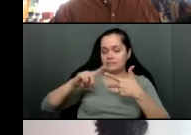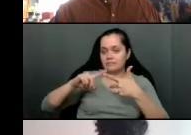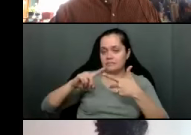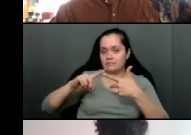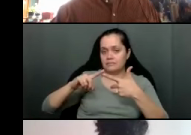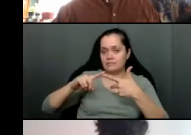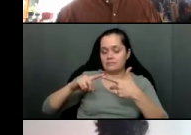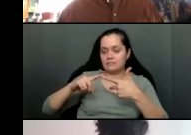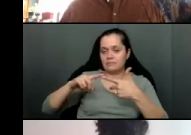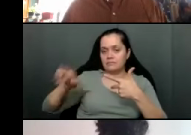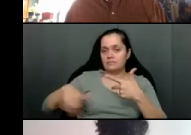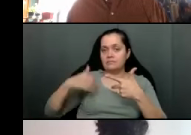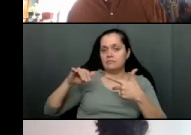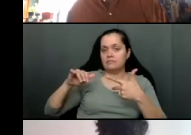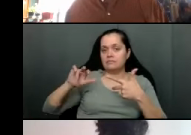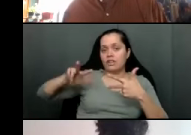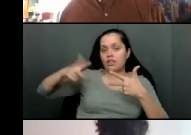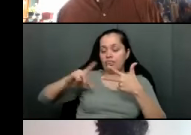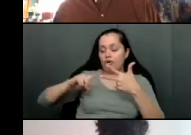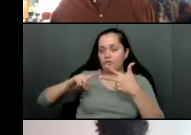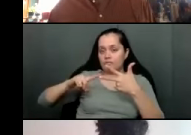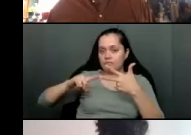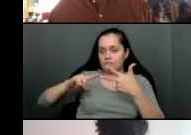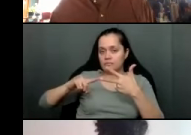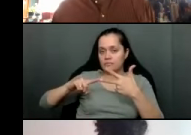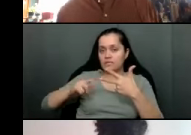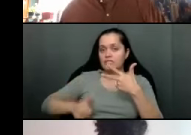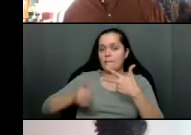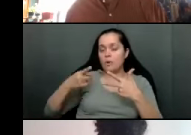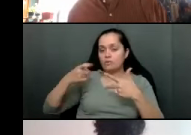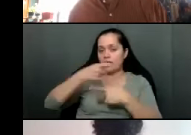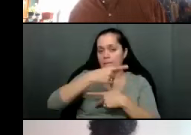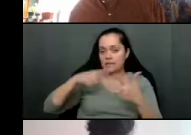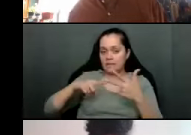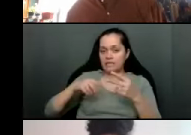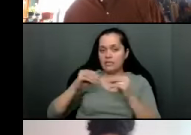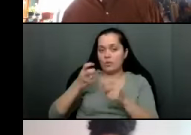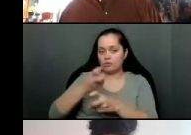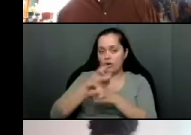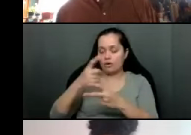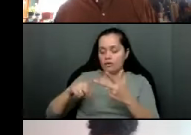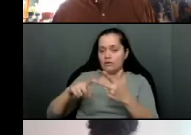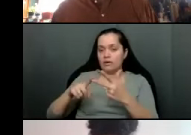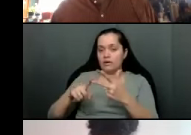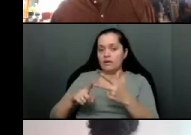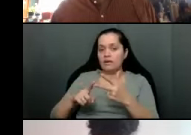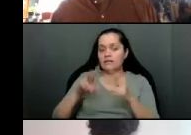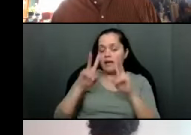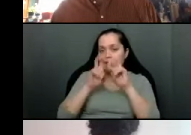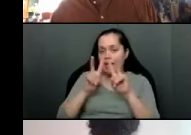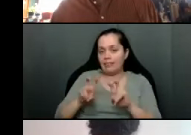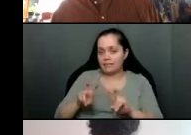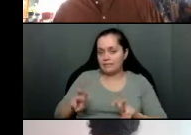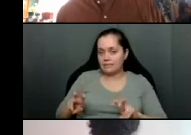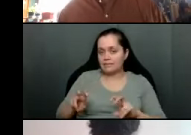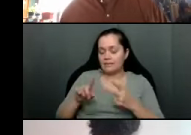level. Our third level is the most complicated, is the most difficult. It's the analysis.